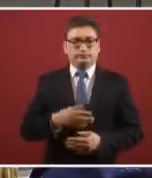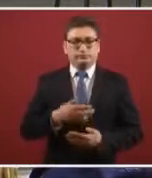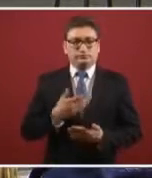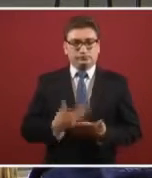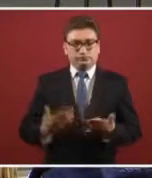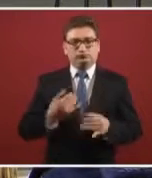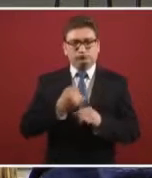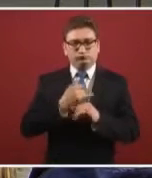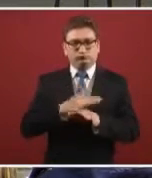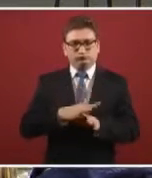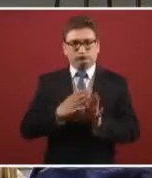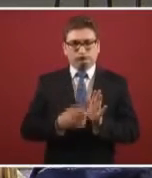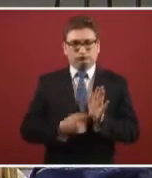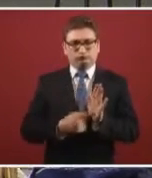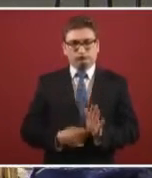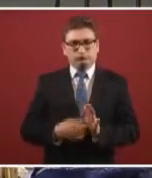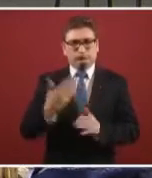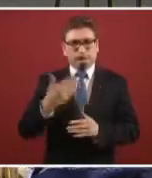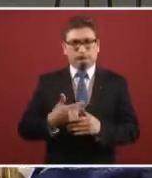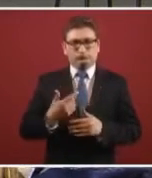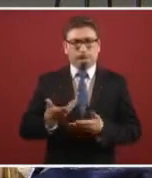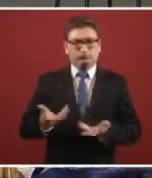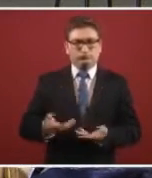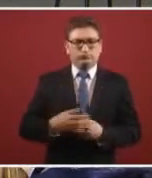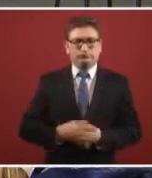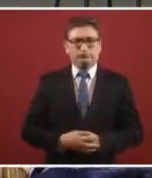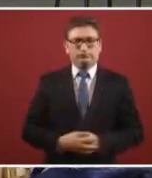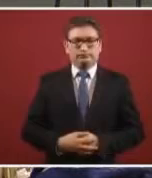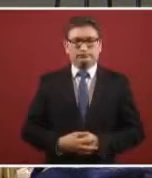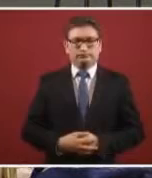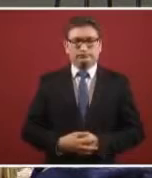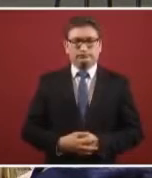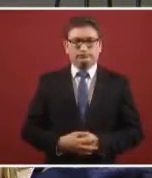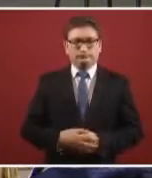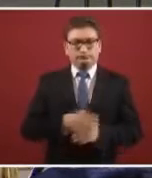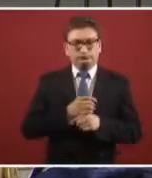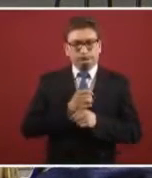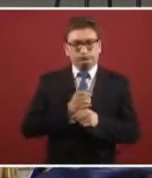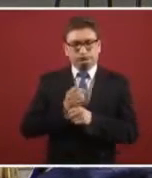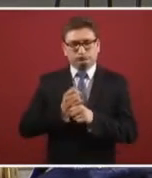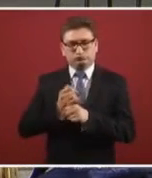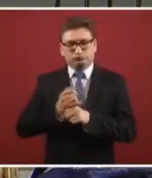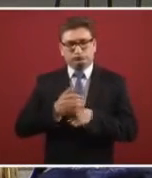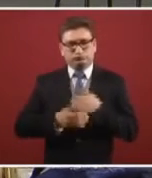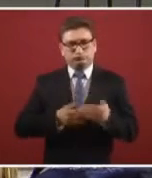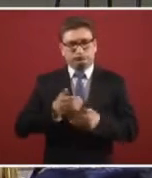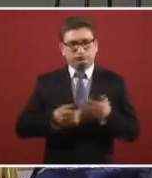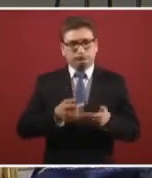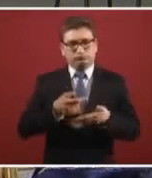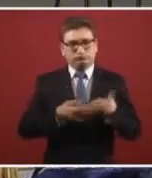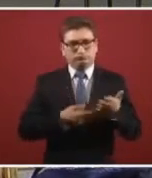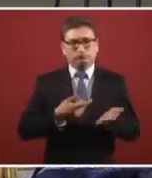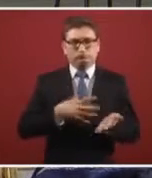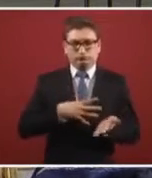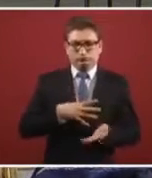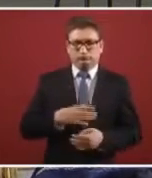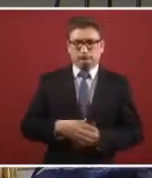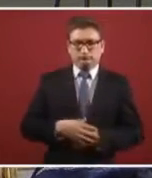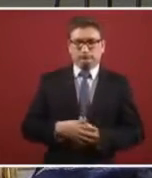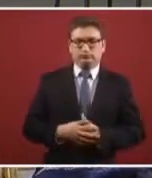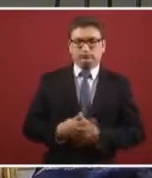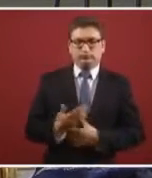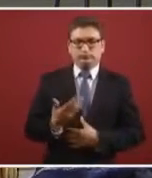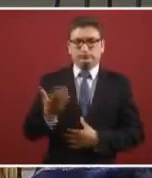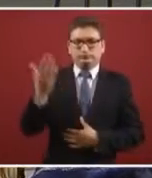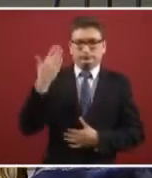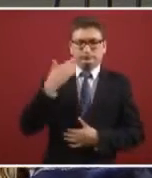going to sobre inform el regarding estado que the, guarda the state investigación. or the status of the Ofrecí investigation. en la última